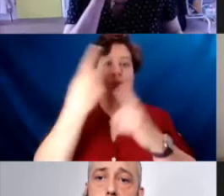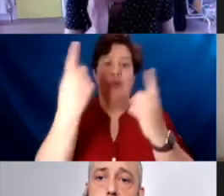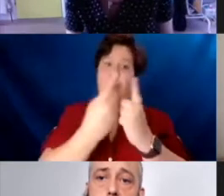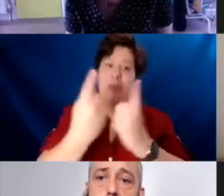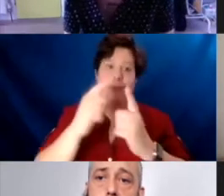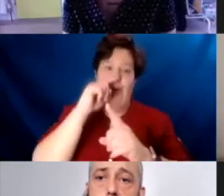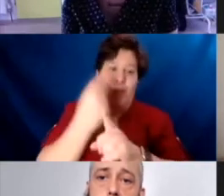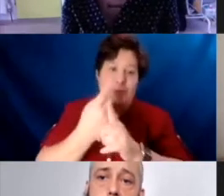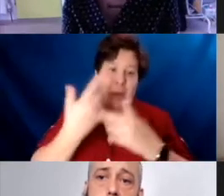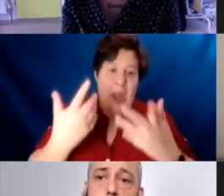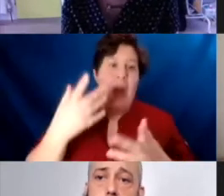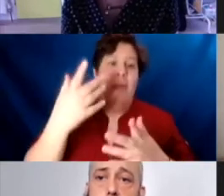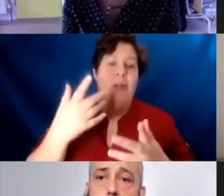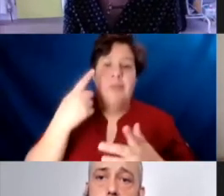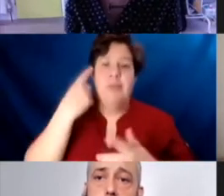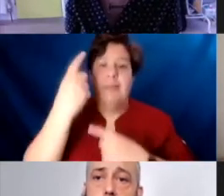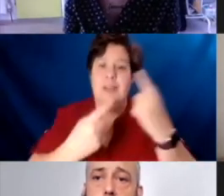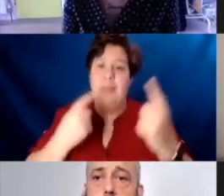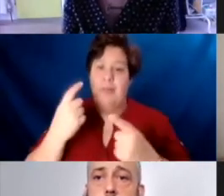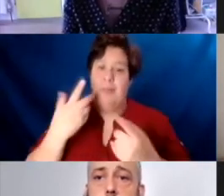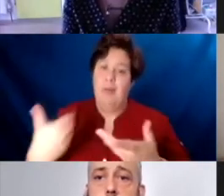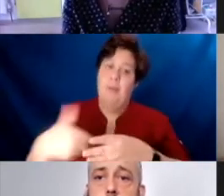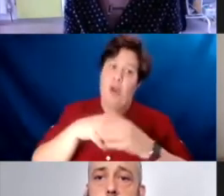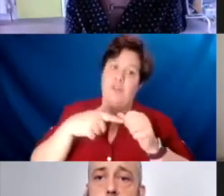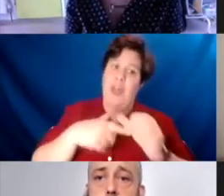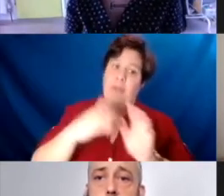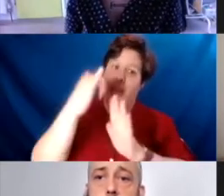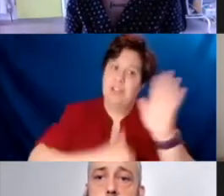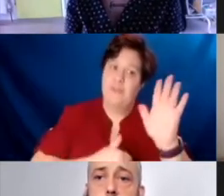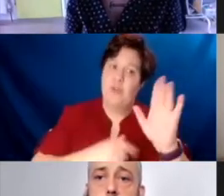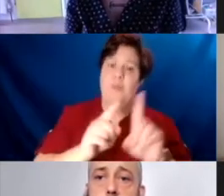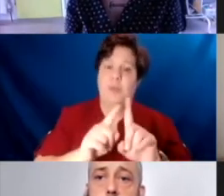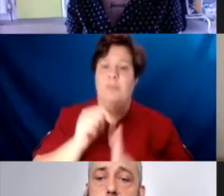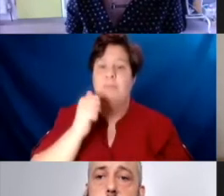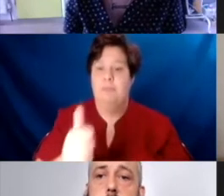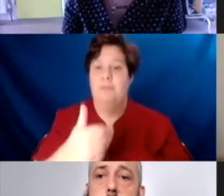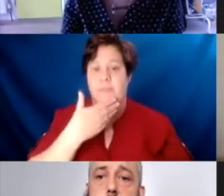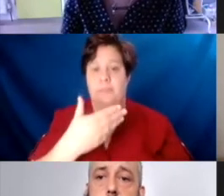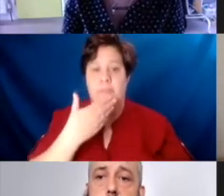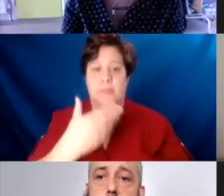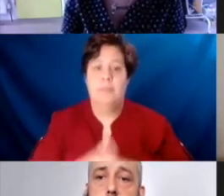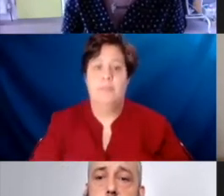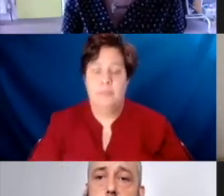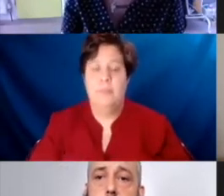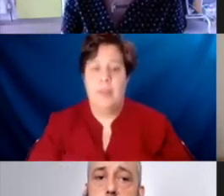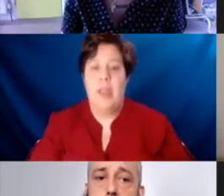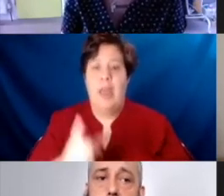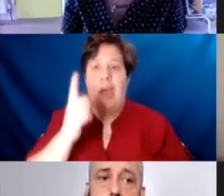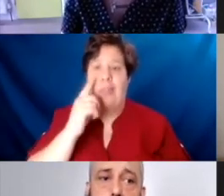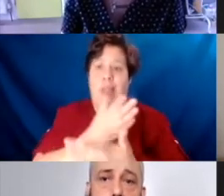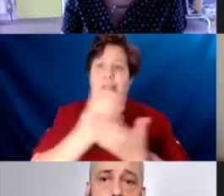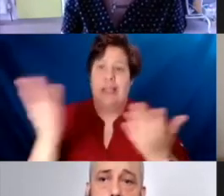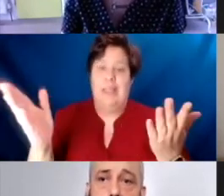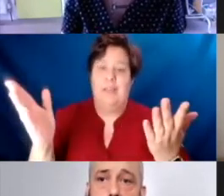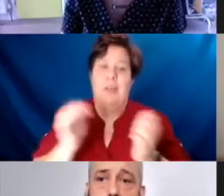here now. Then that could be part of the application itself. Okay, great. Yeah, I think that's clear, and I